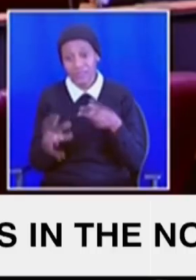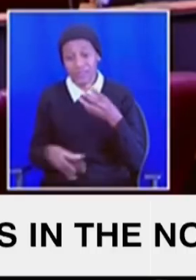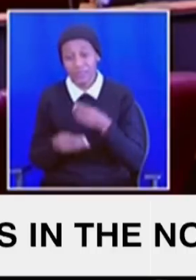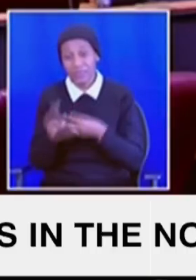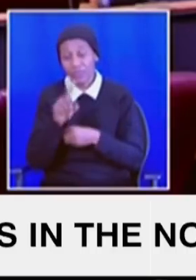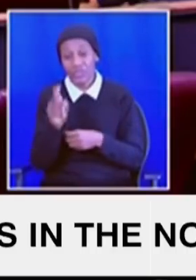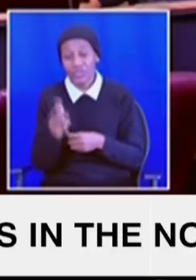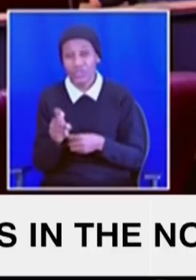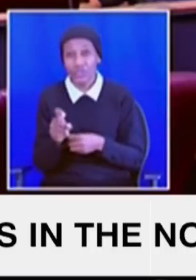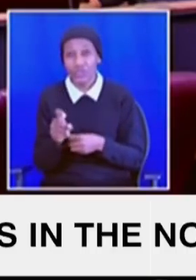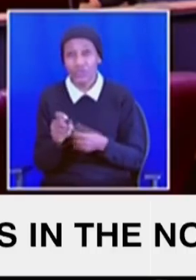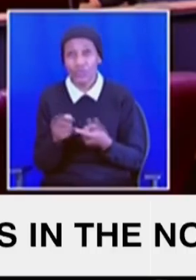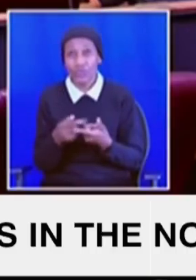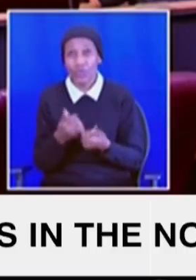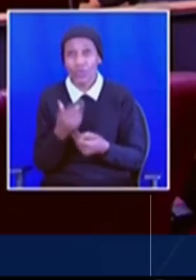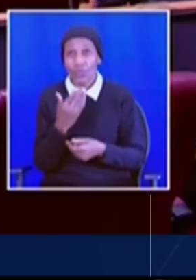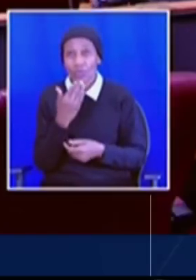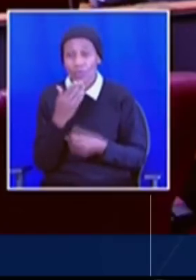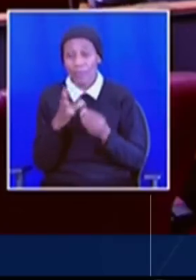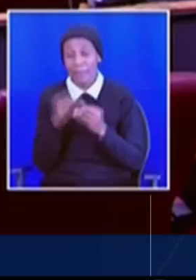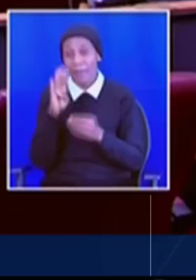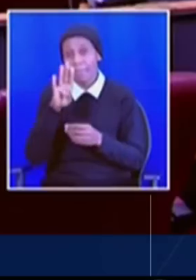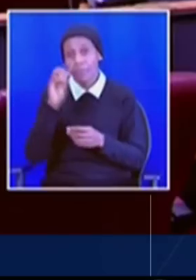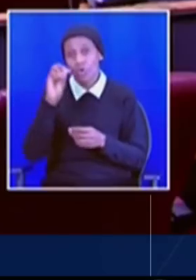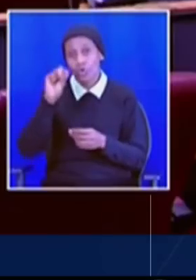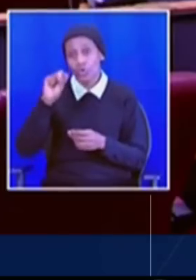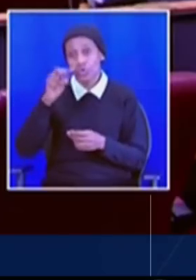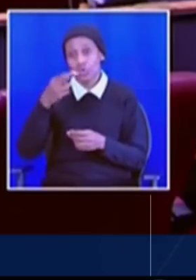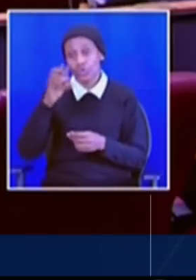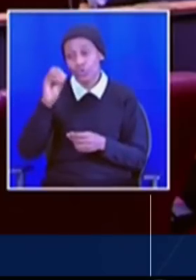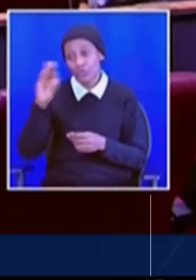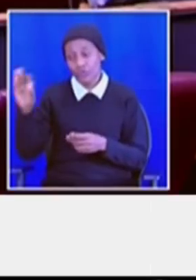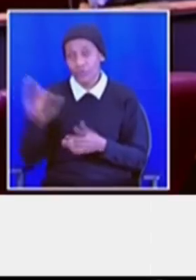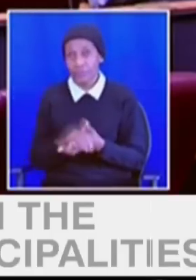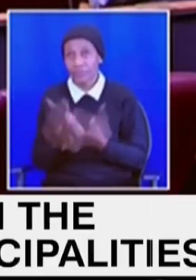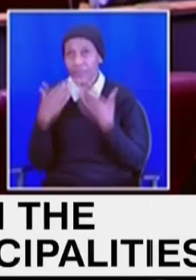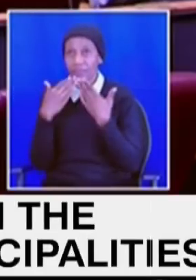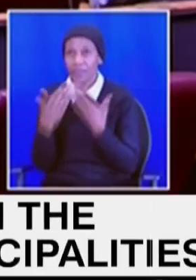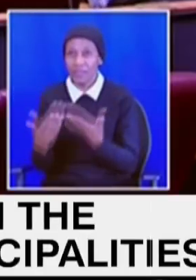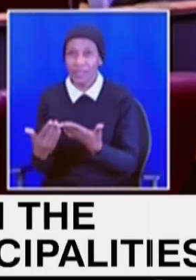question comes from Honorable Boshoff. Thank you very much, Honourable